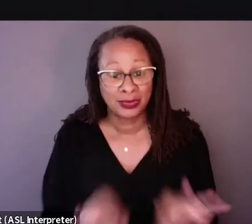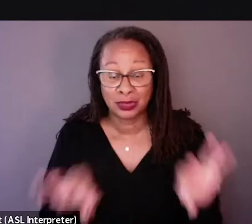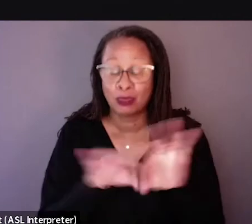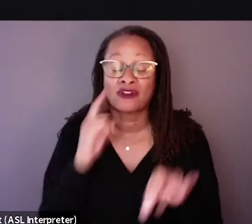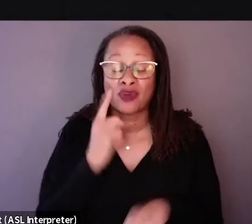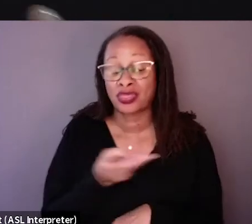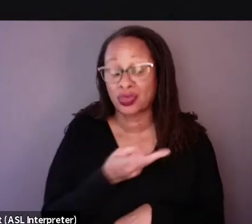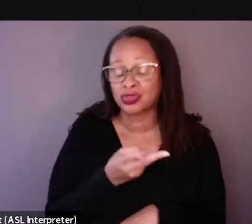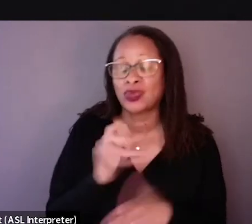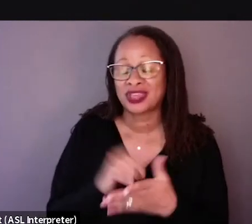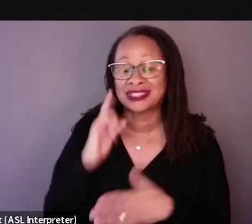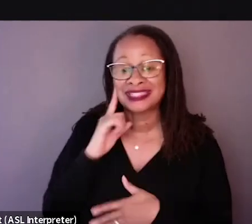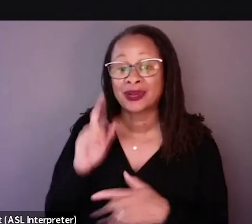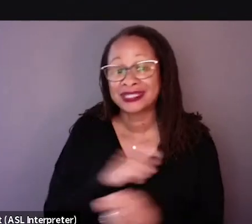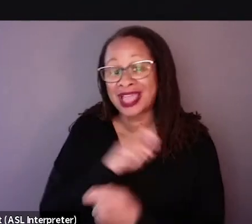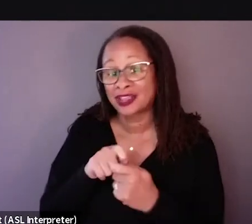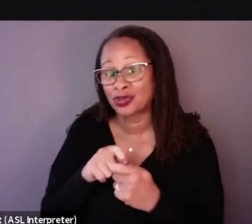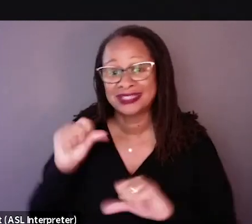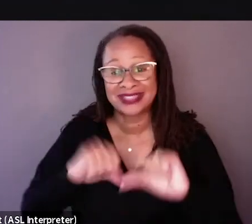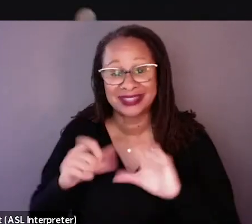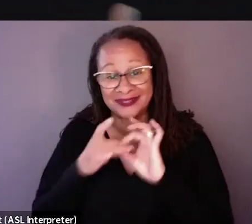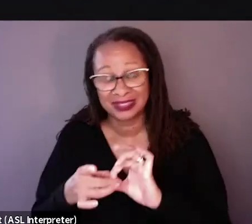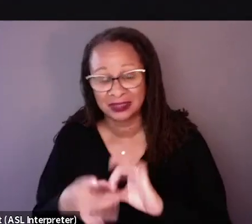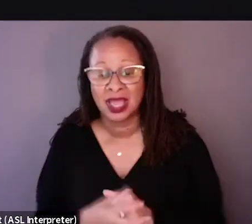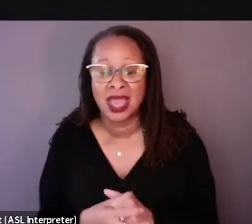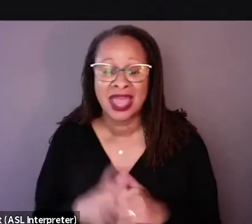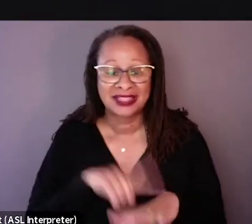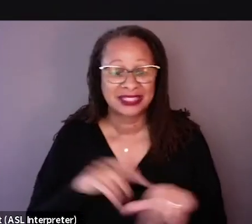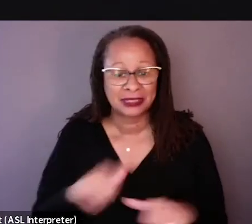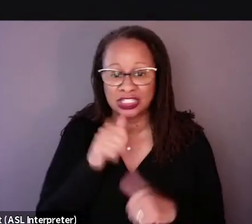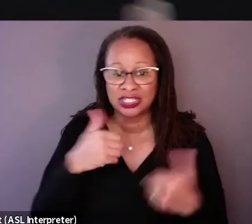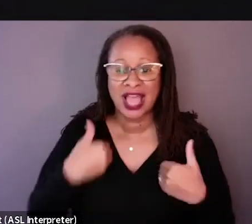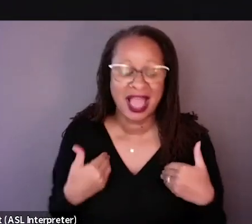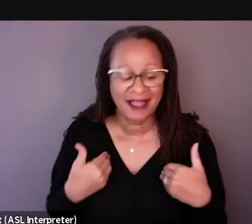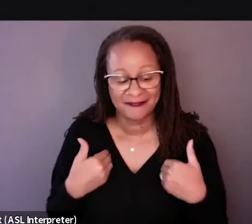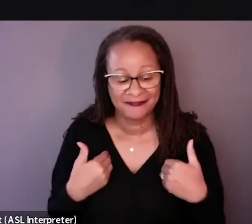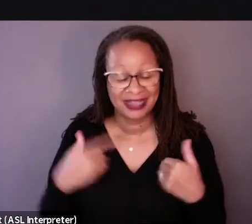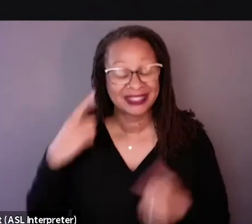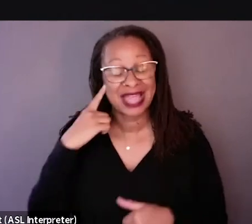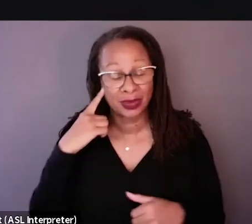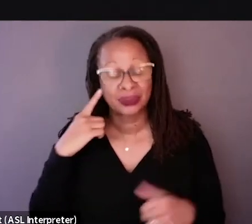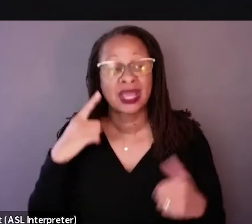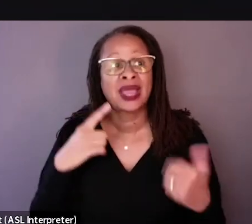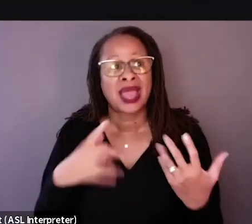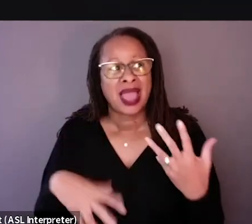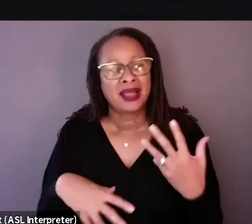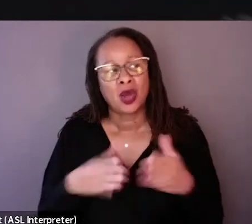accurate. And at the same time, the fact that there wasn't sound kind of opened up a space, too, for subjective